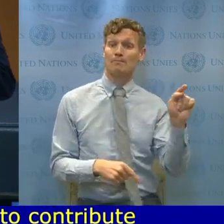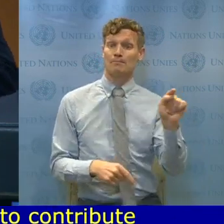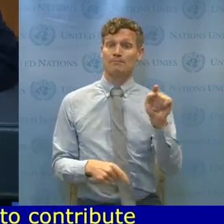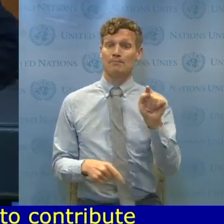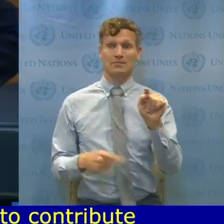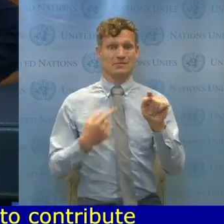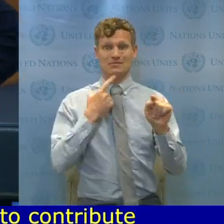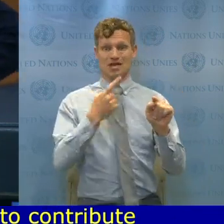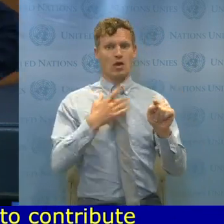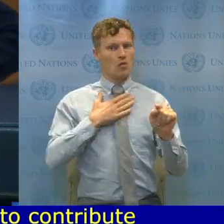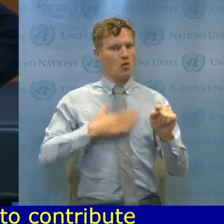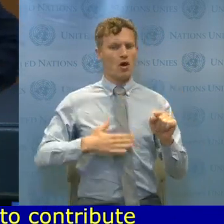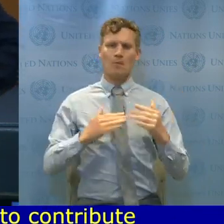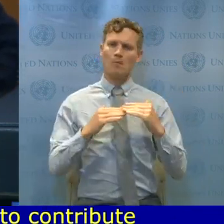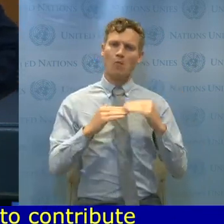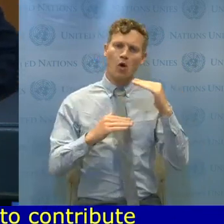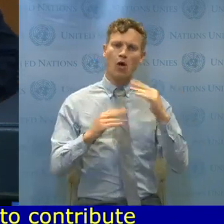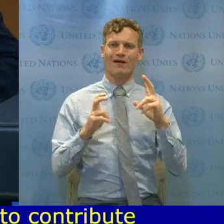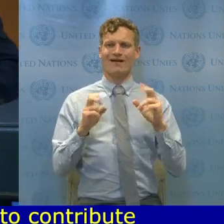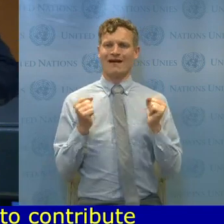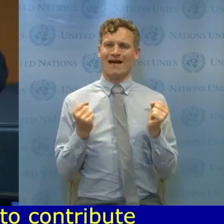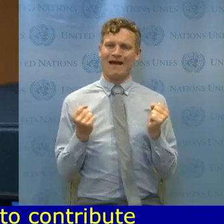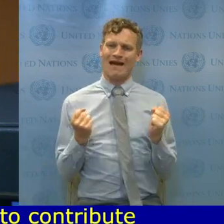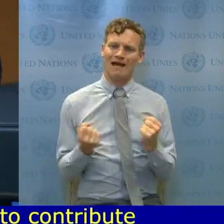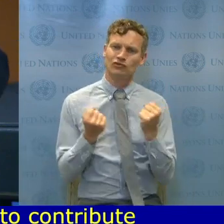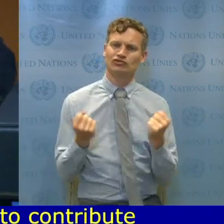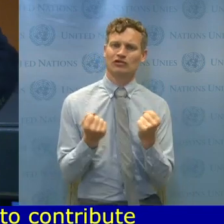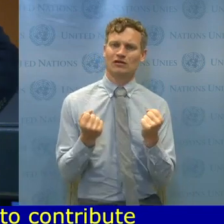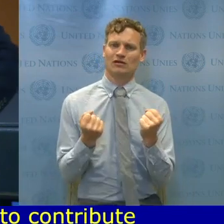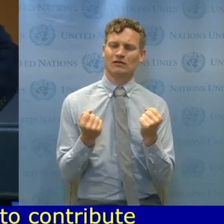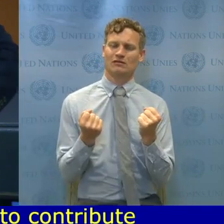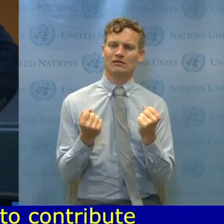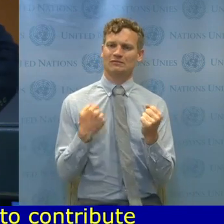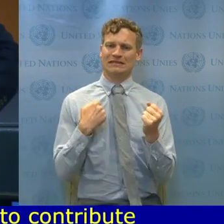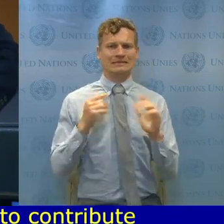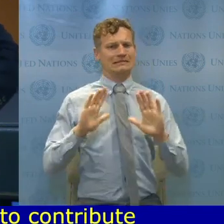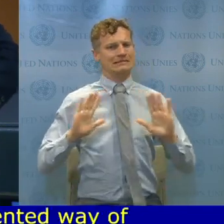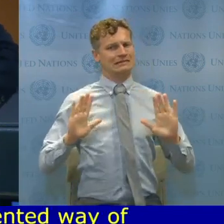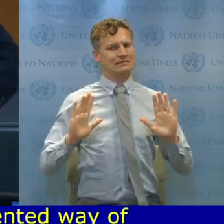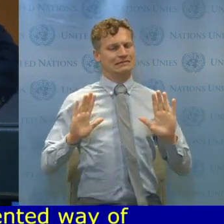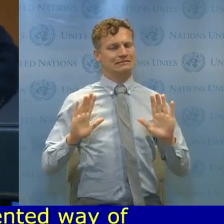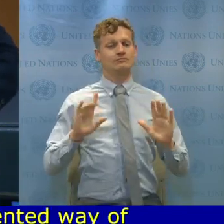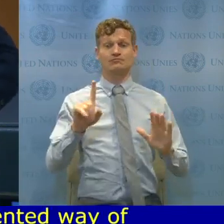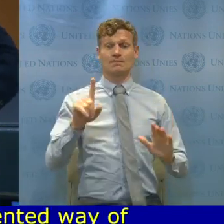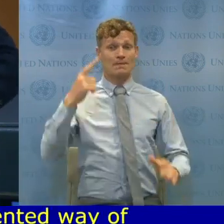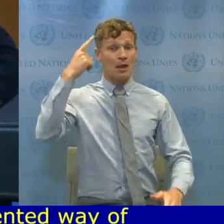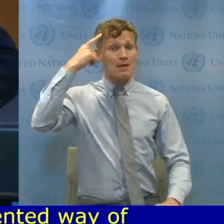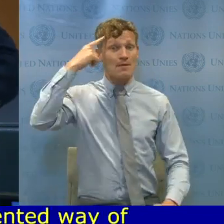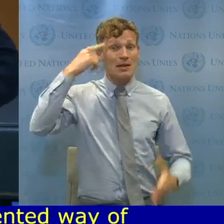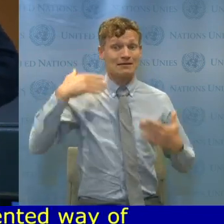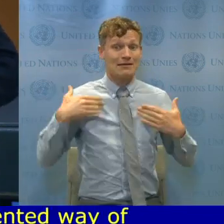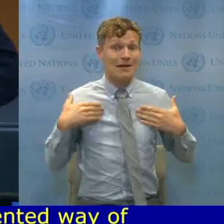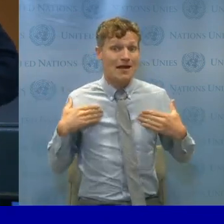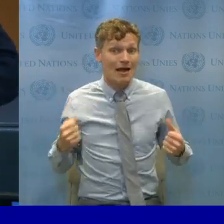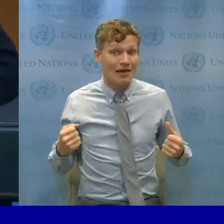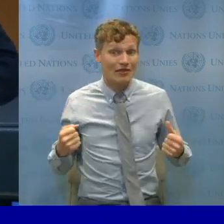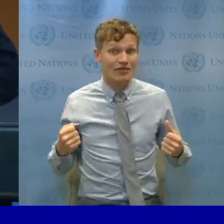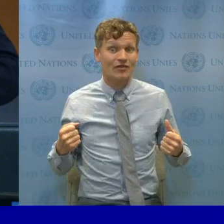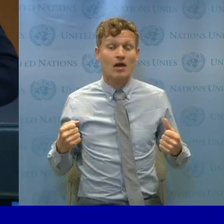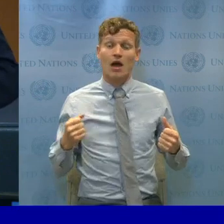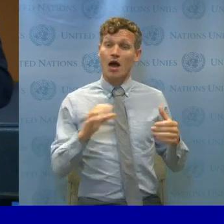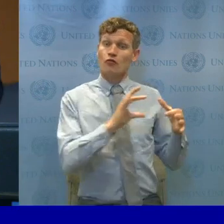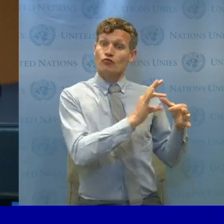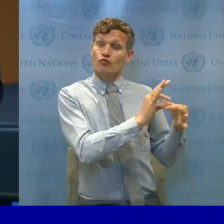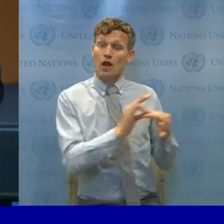action-oriented way of thinking. First, mental health crisis must be removed from the category of medical emergencies